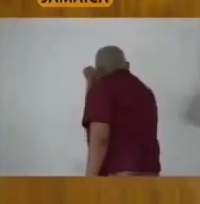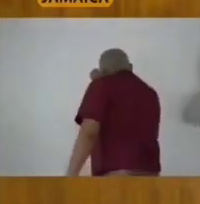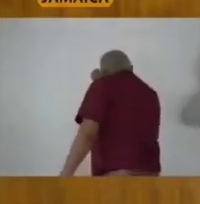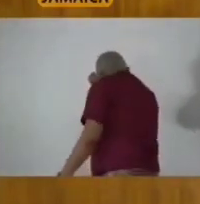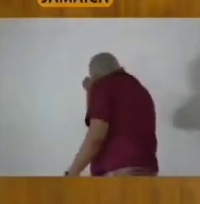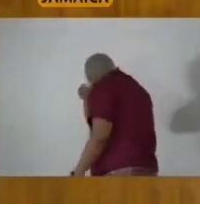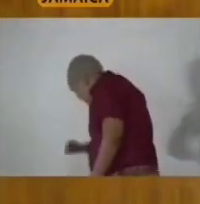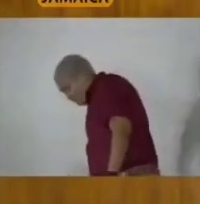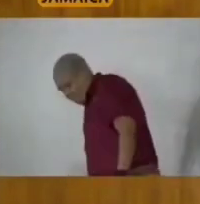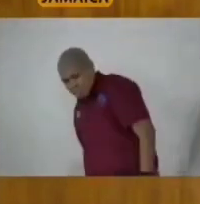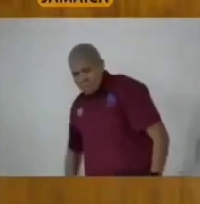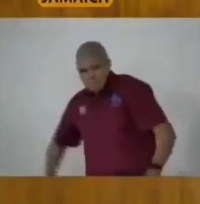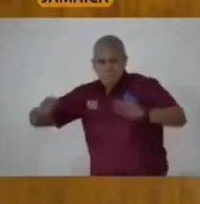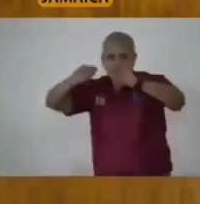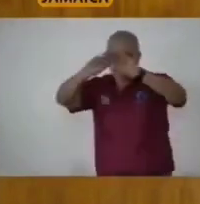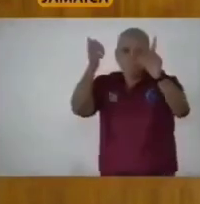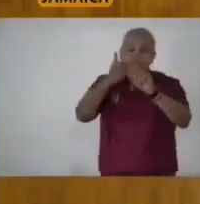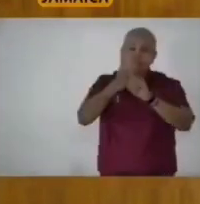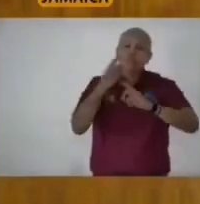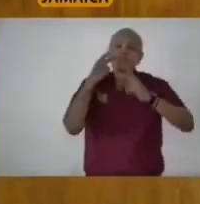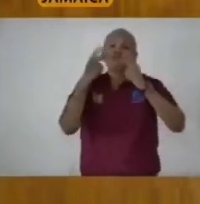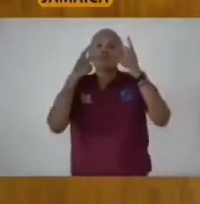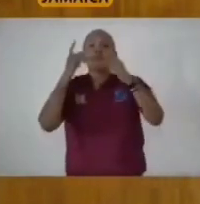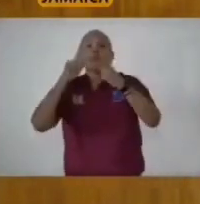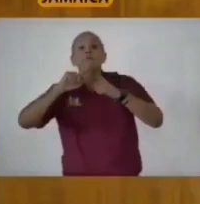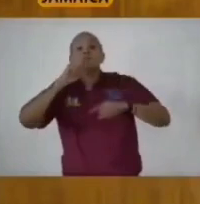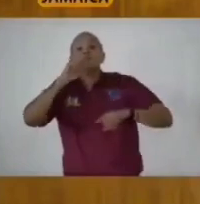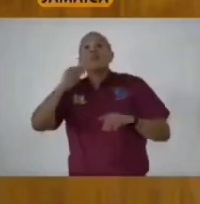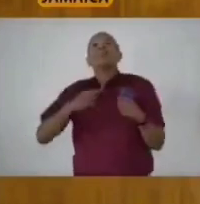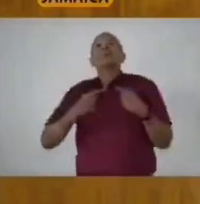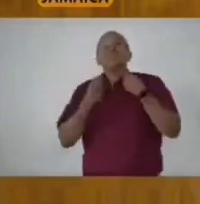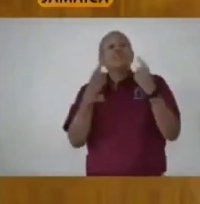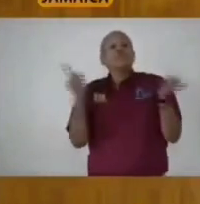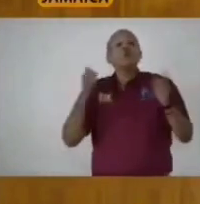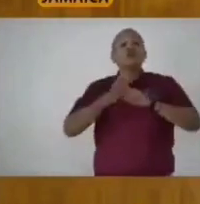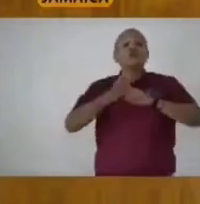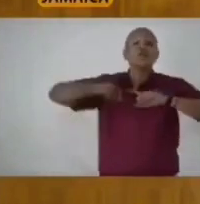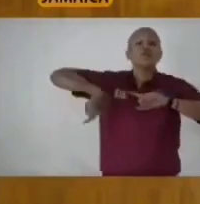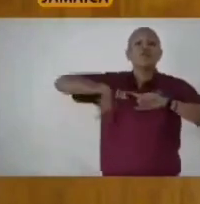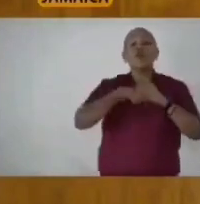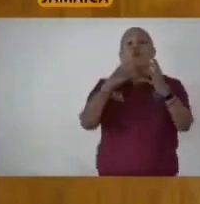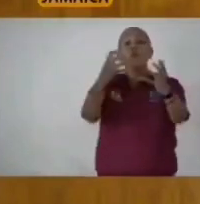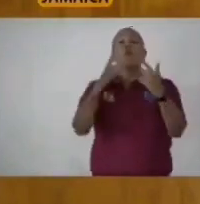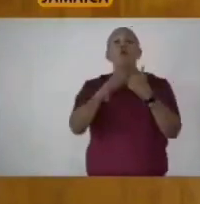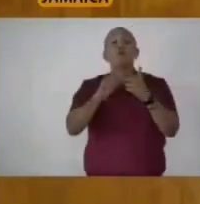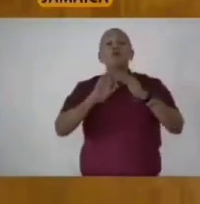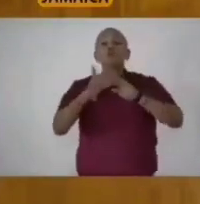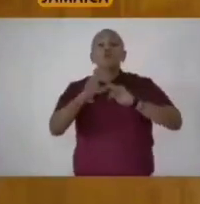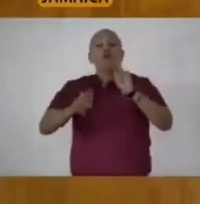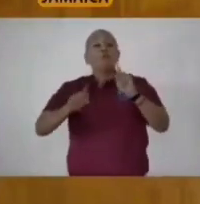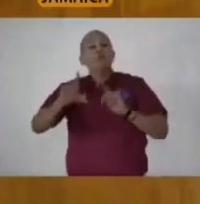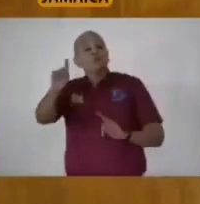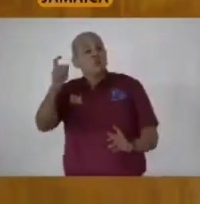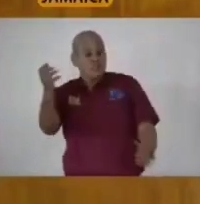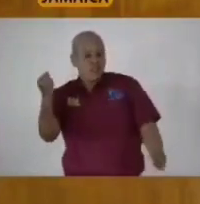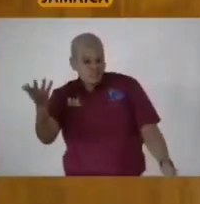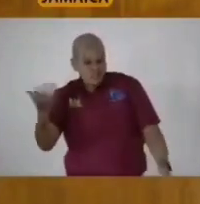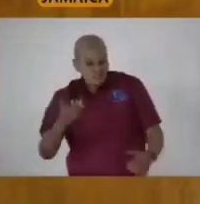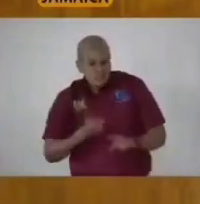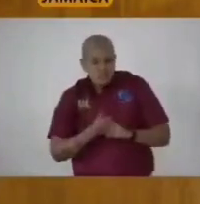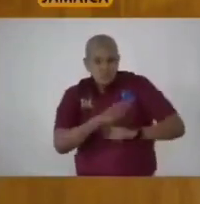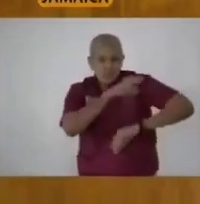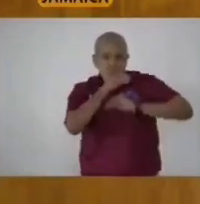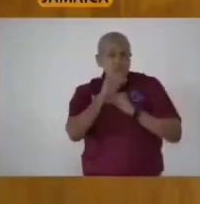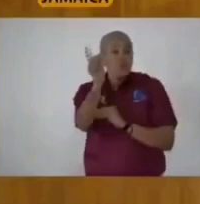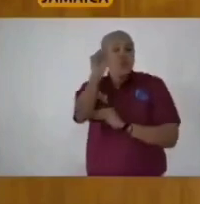transparency, and disclosure that we want and that the Jamaican people deserve as